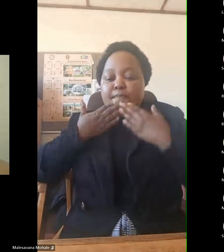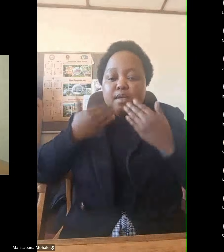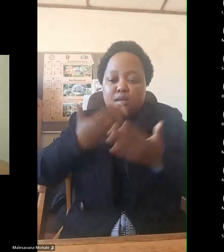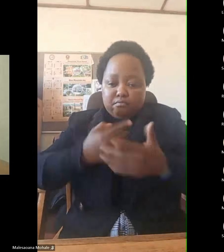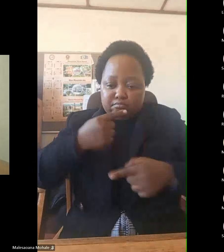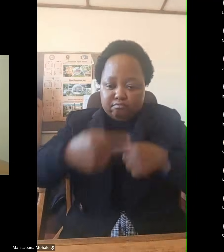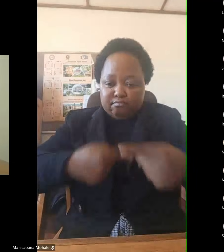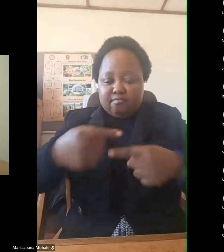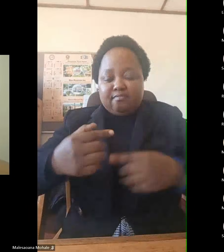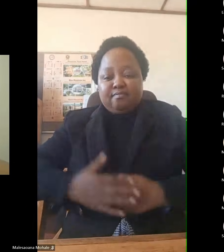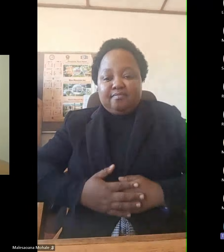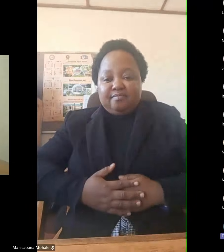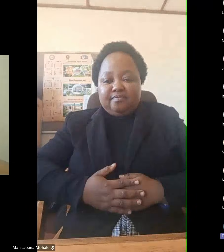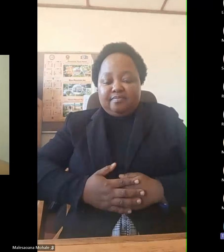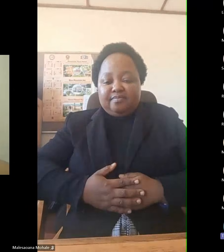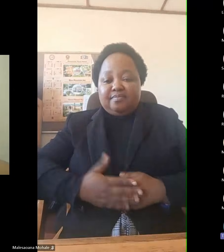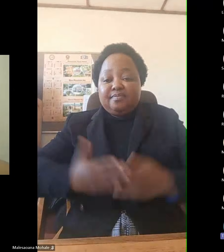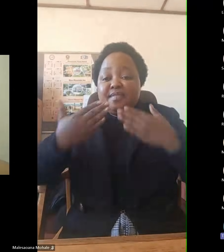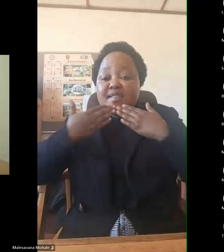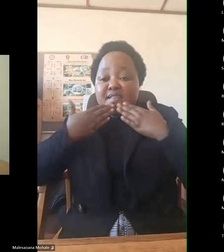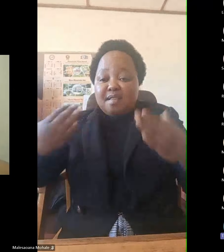Yeah, Chariwa,